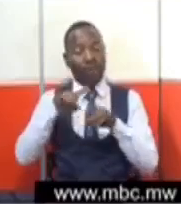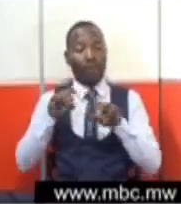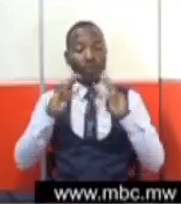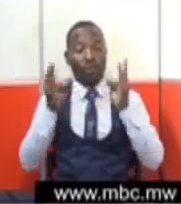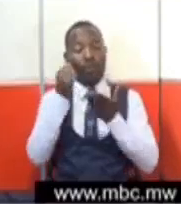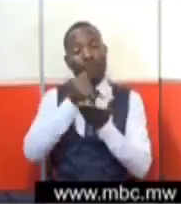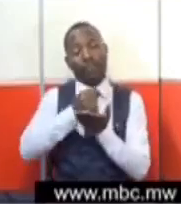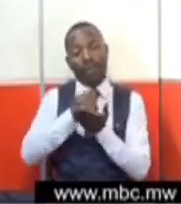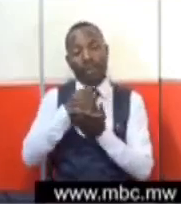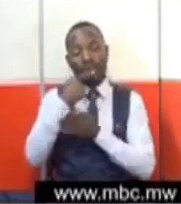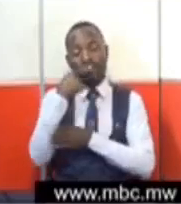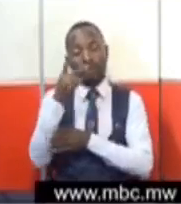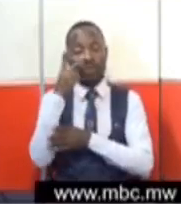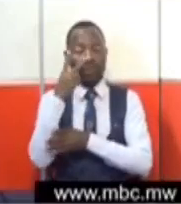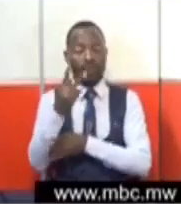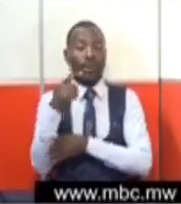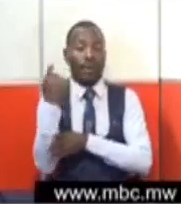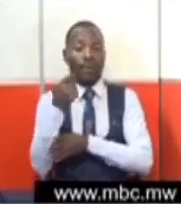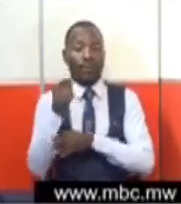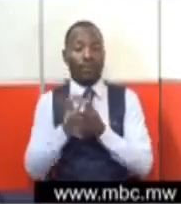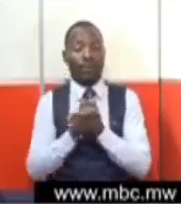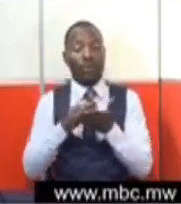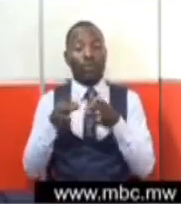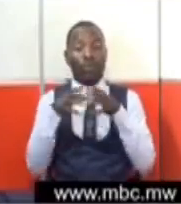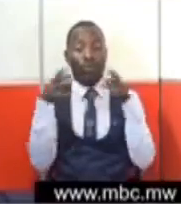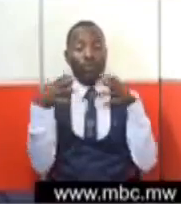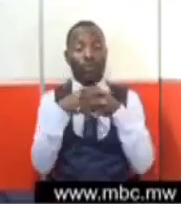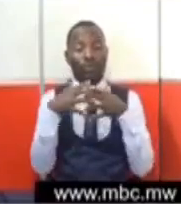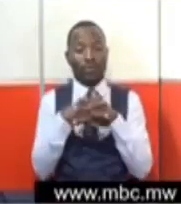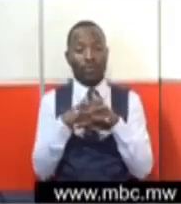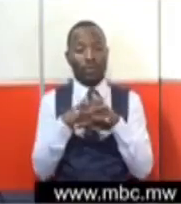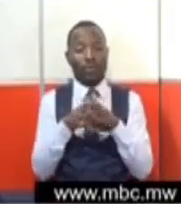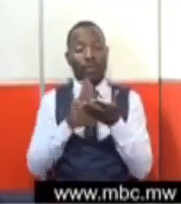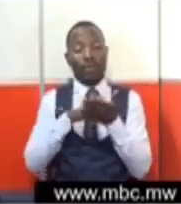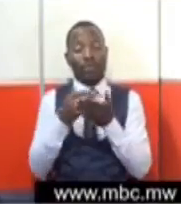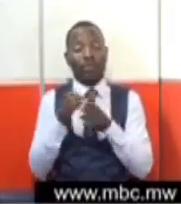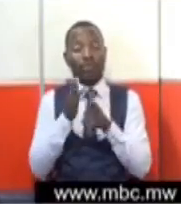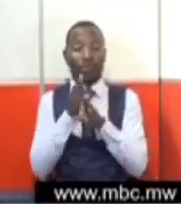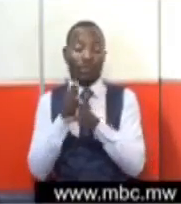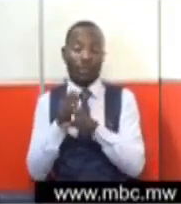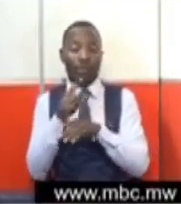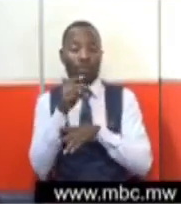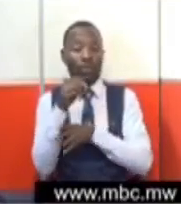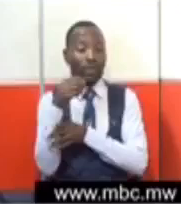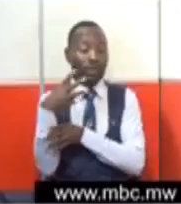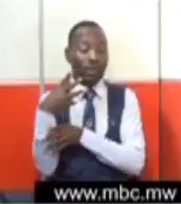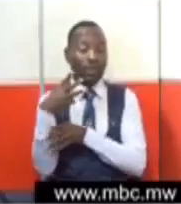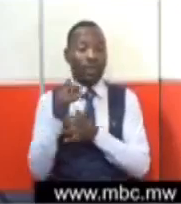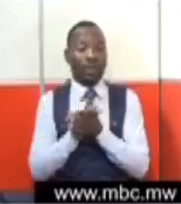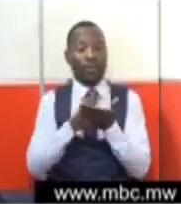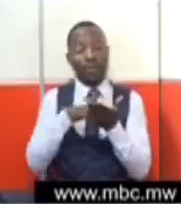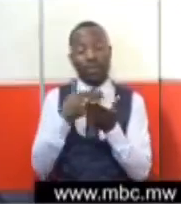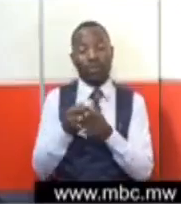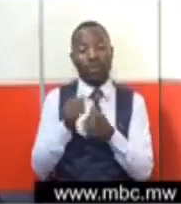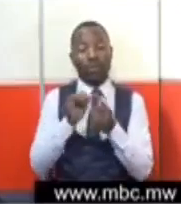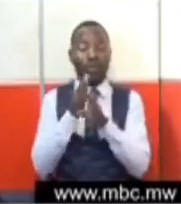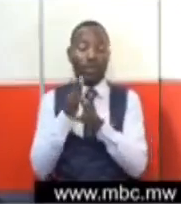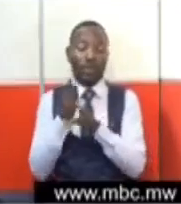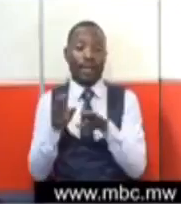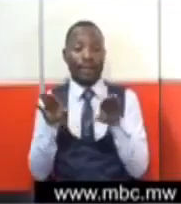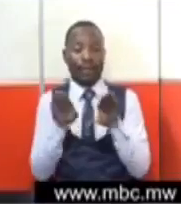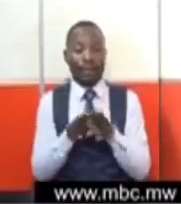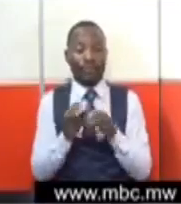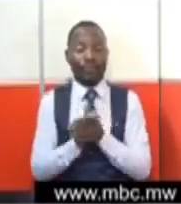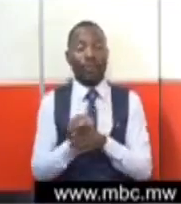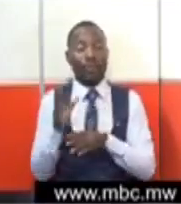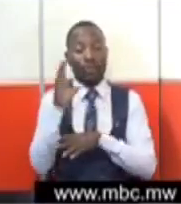World Bank, has observed that Malawi's economic growth fell short of expectations in 2023 due to climatic shocks such as